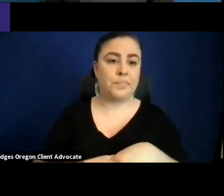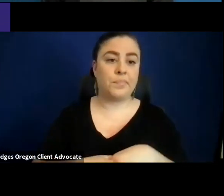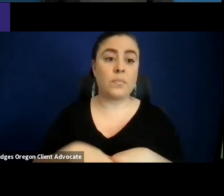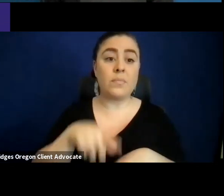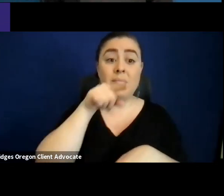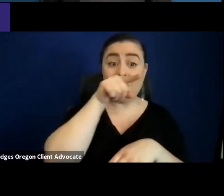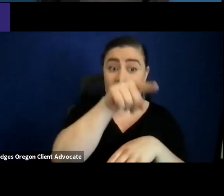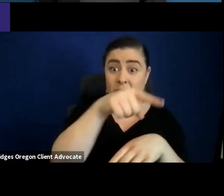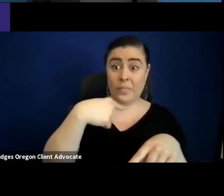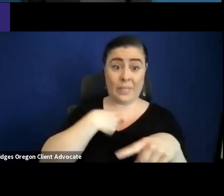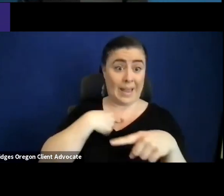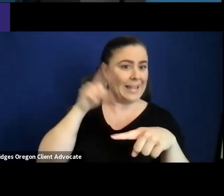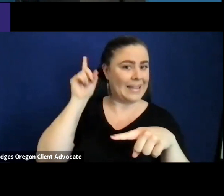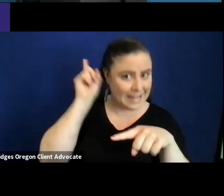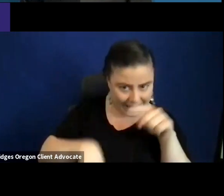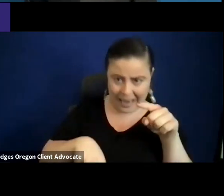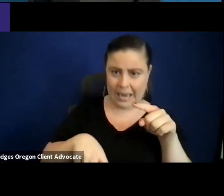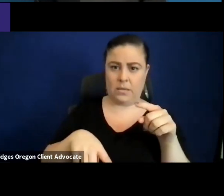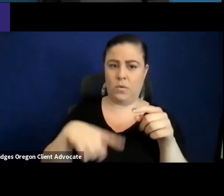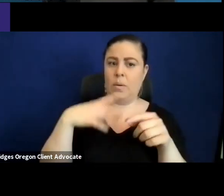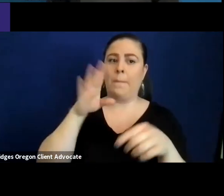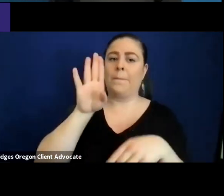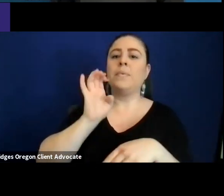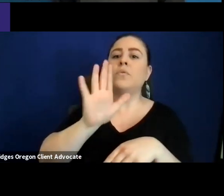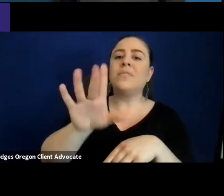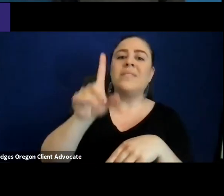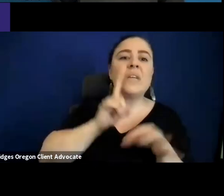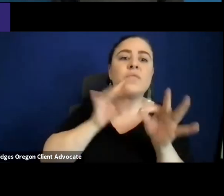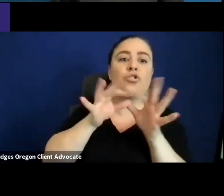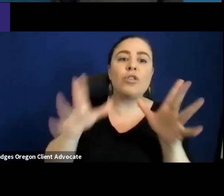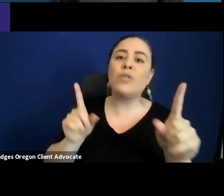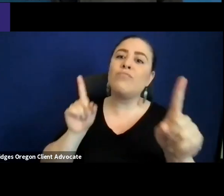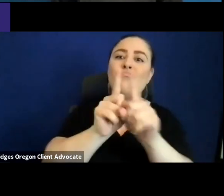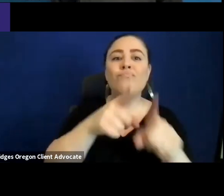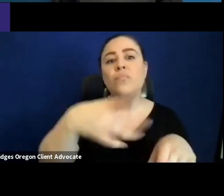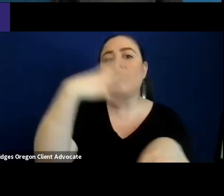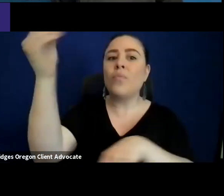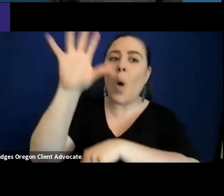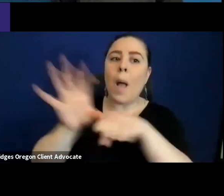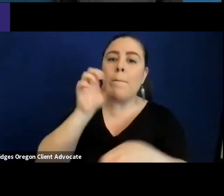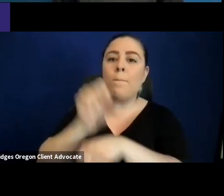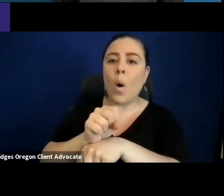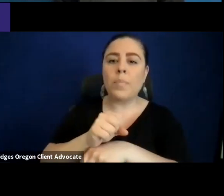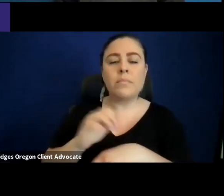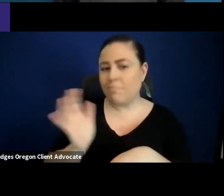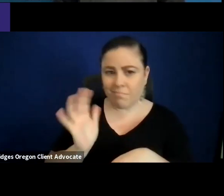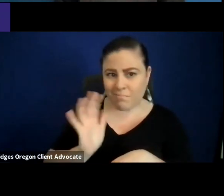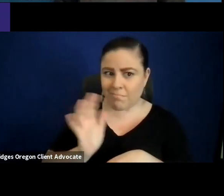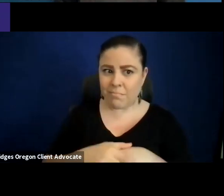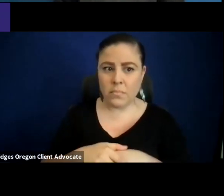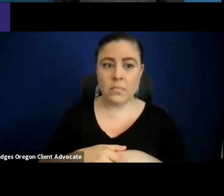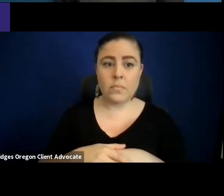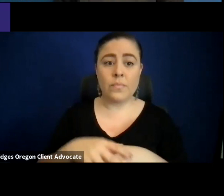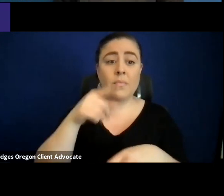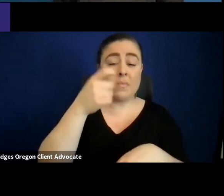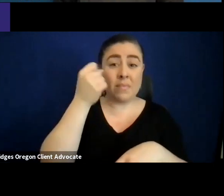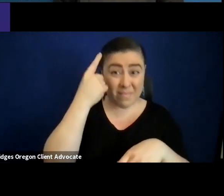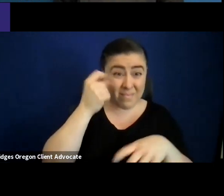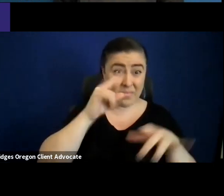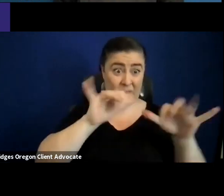you can provide? No, we cannot be like your deaf interpreter. We can't go like with